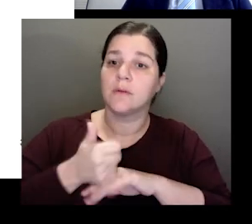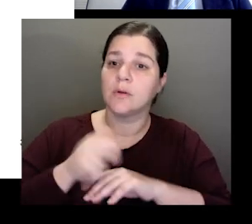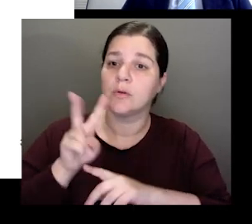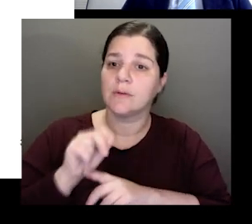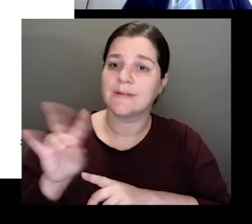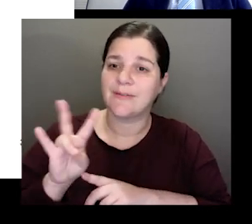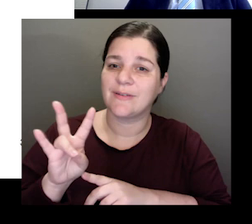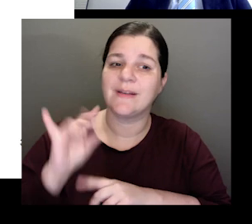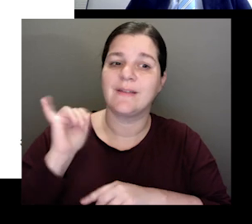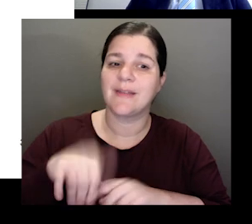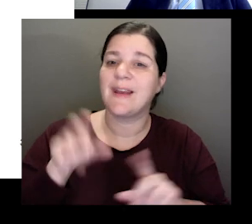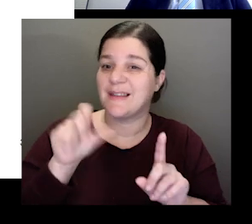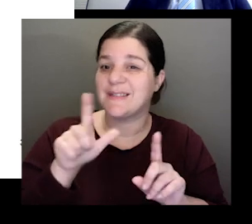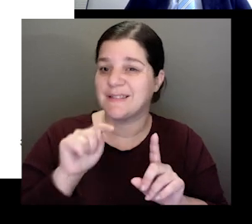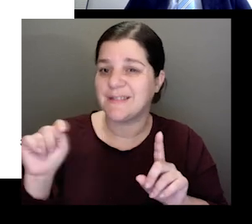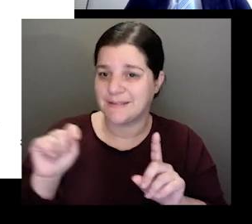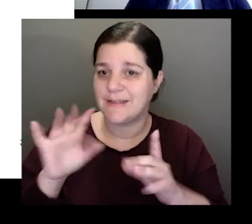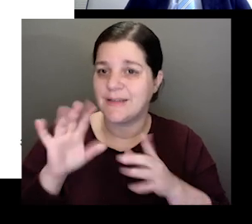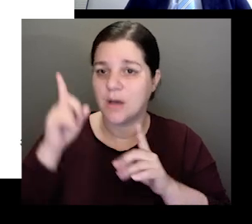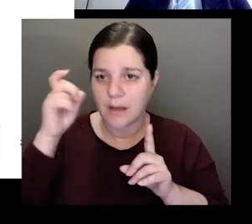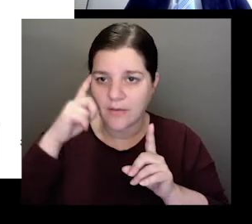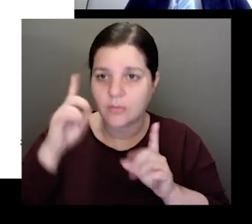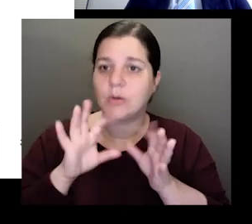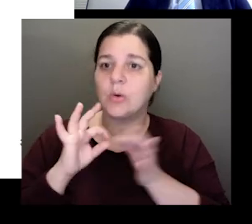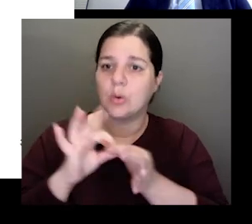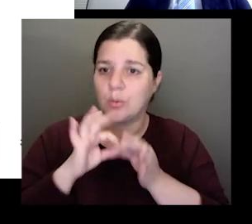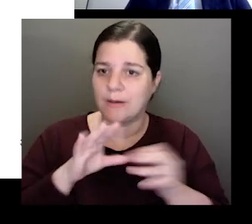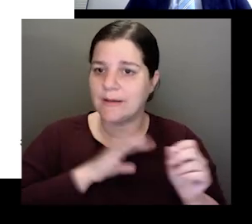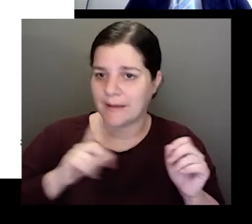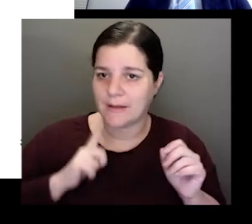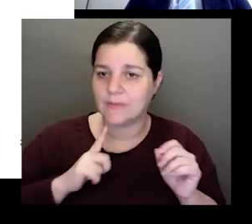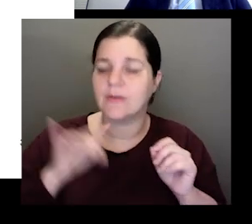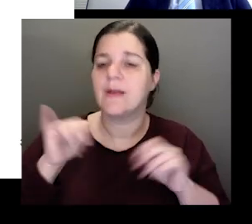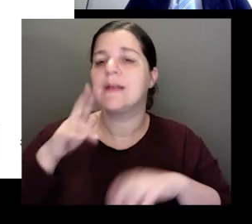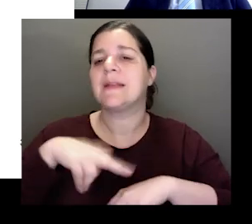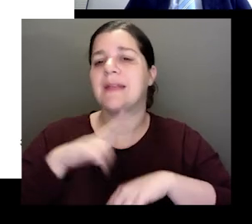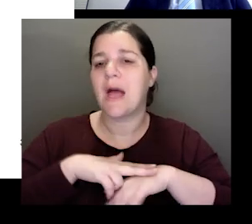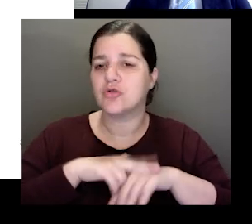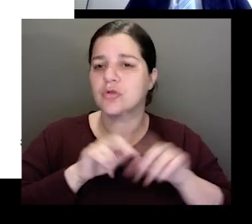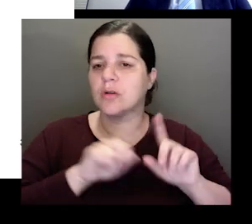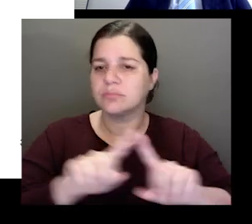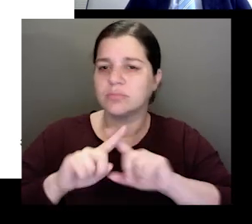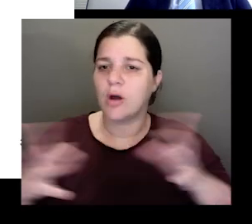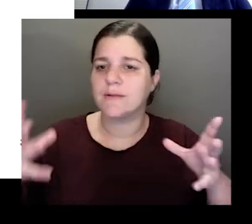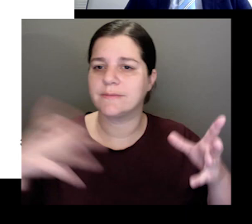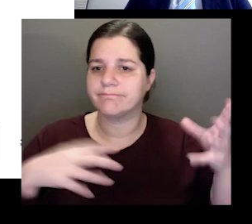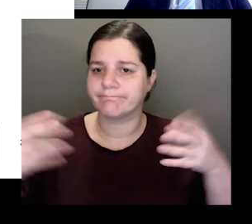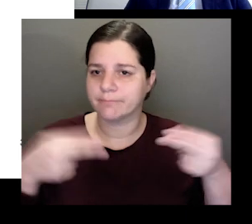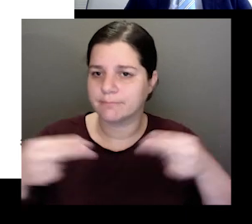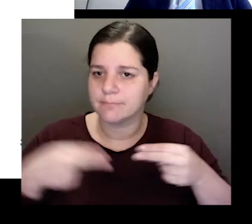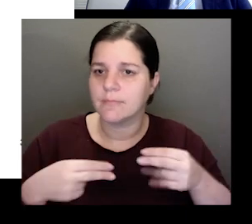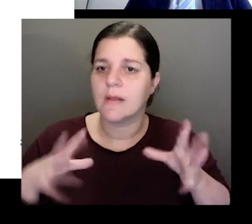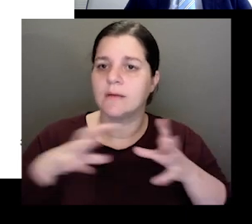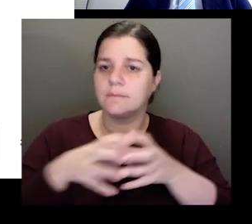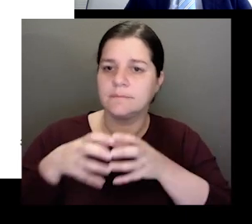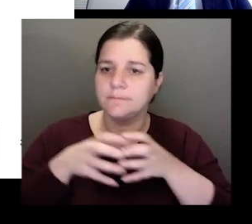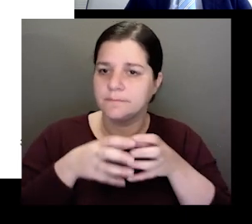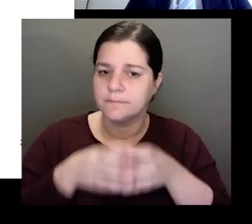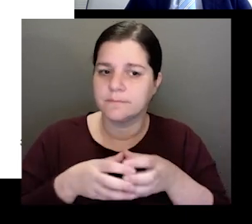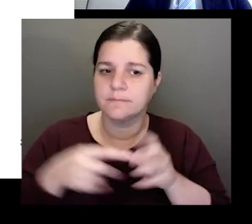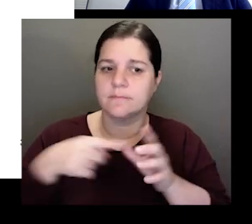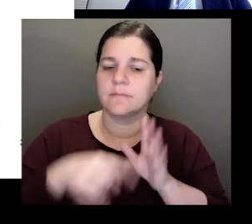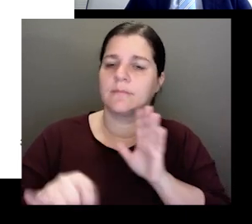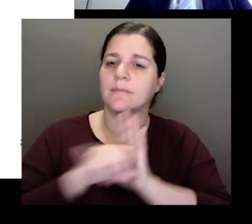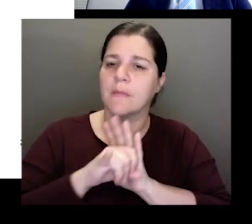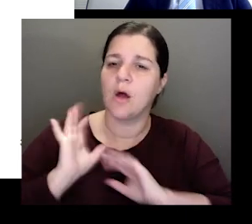and Territorial Government Coordinating Council is a national cross-sector council identified in the current version of the National Infrastructure